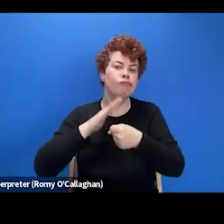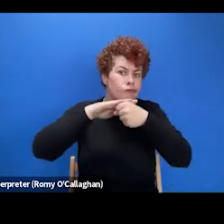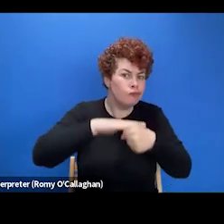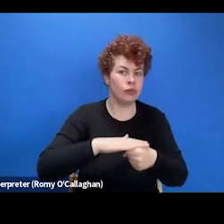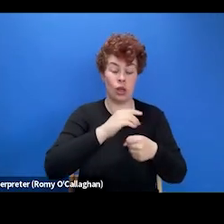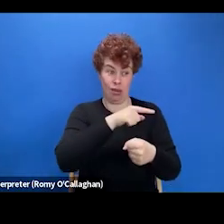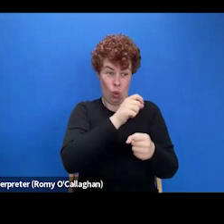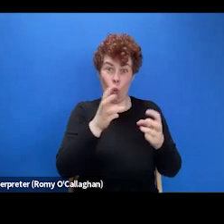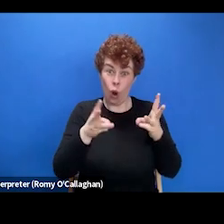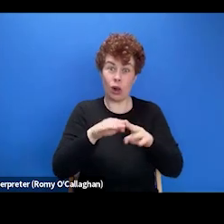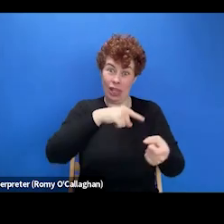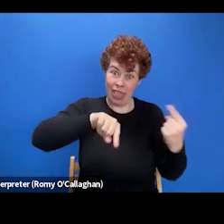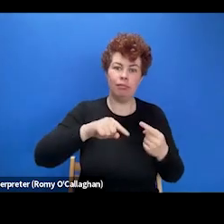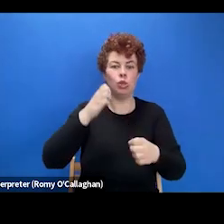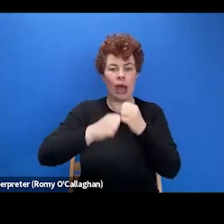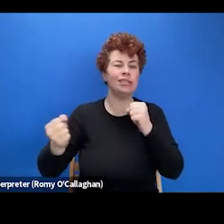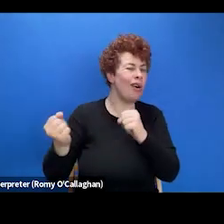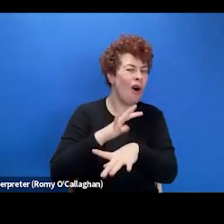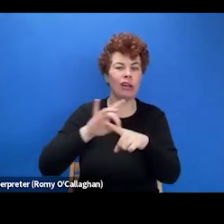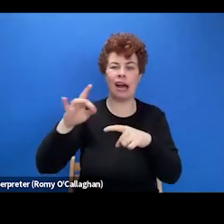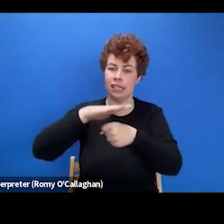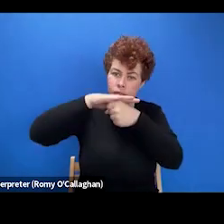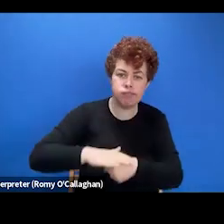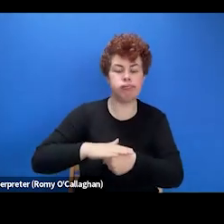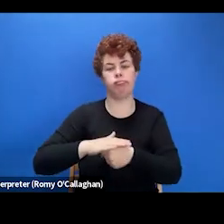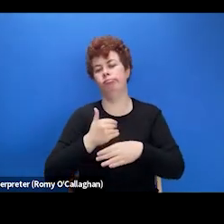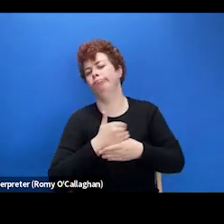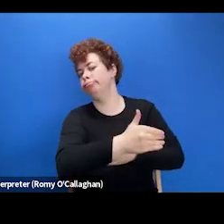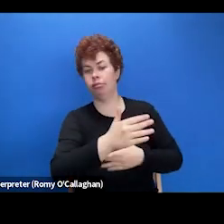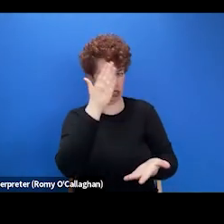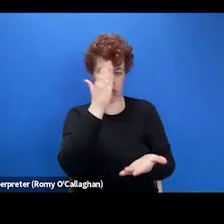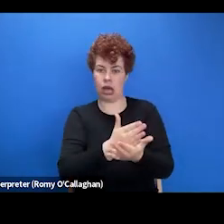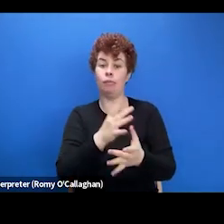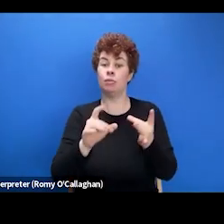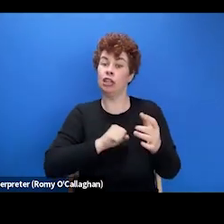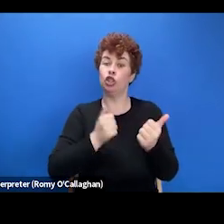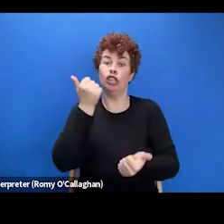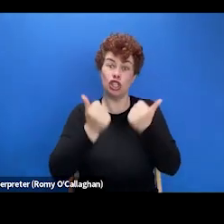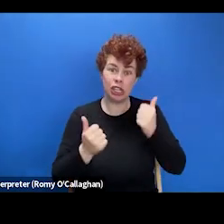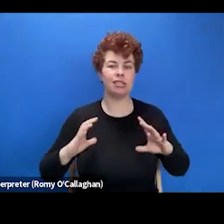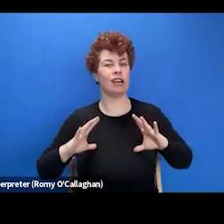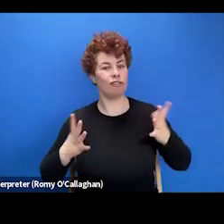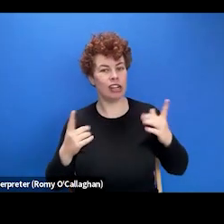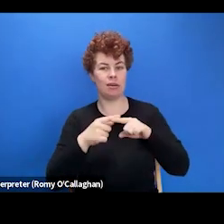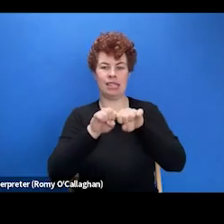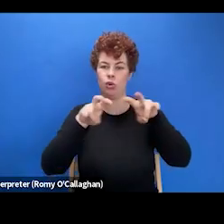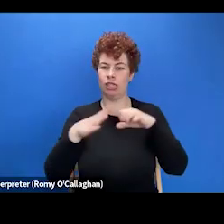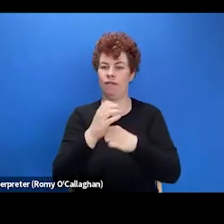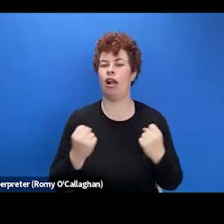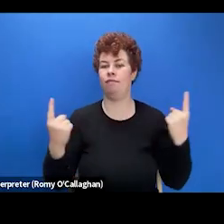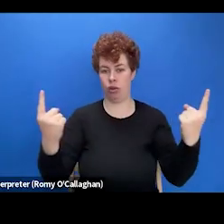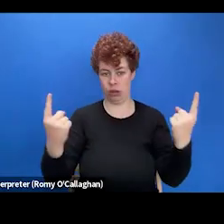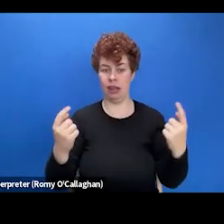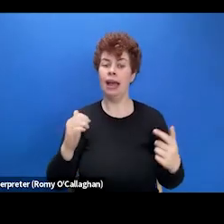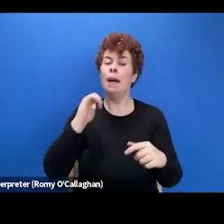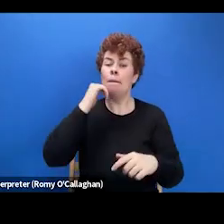forms of oppression, all forms of discrimination, and to achieve justice, freedom, and equality for all. And also